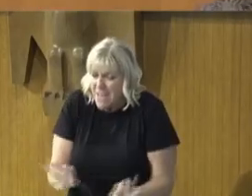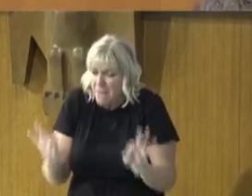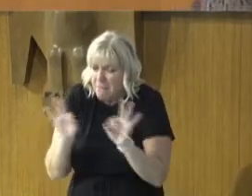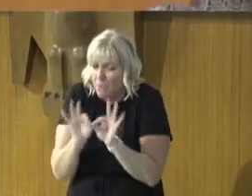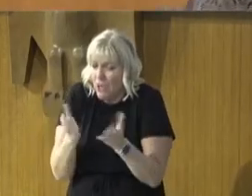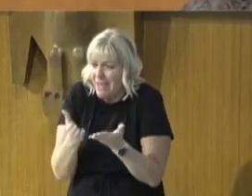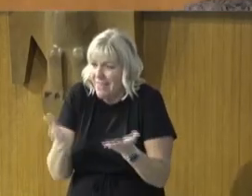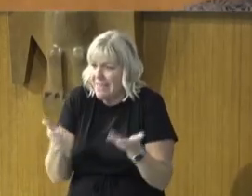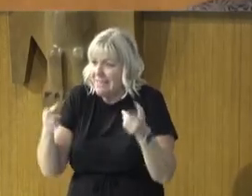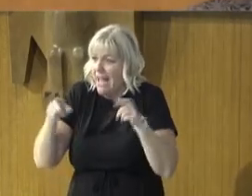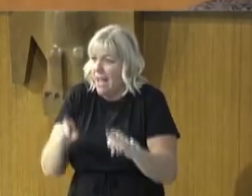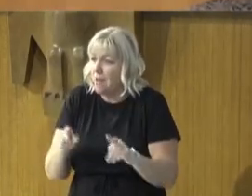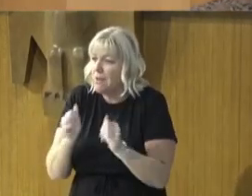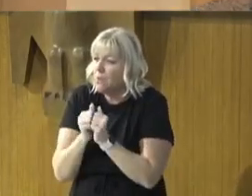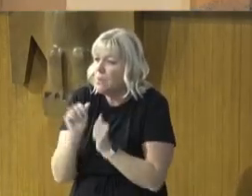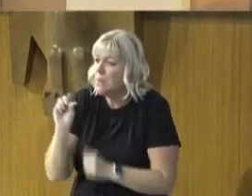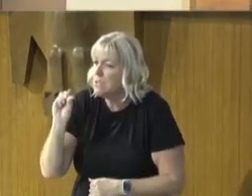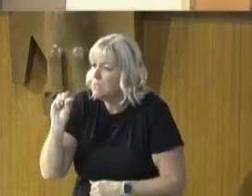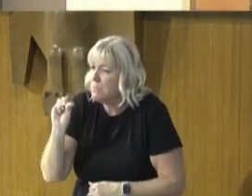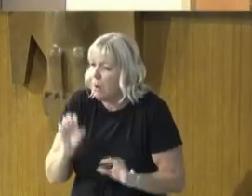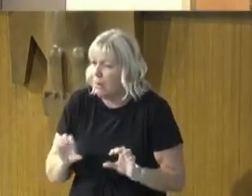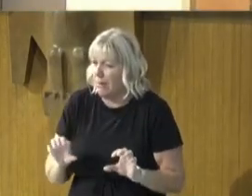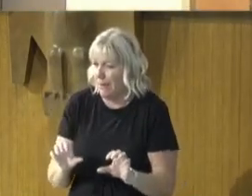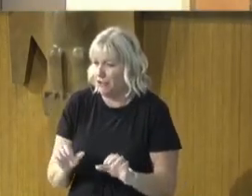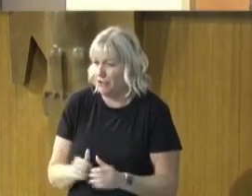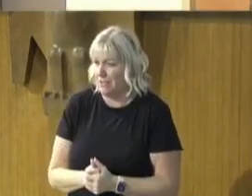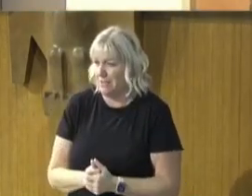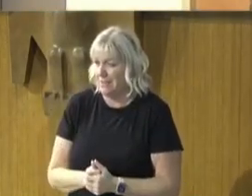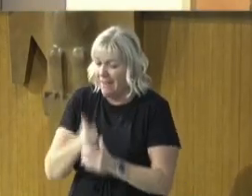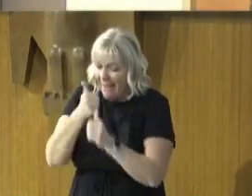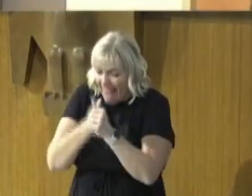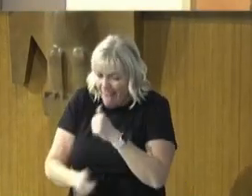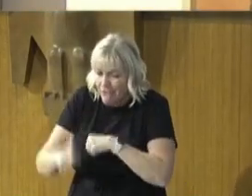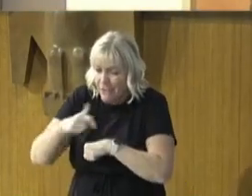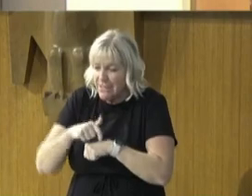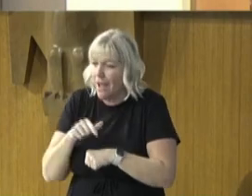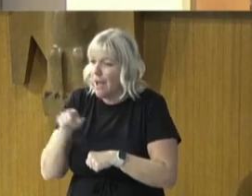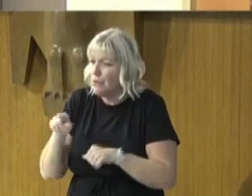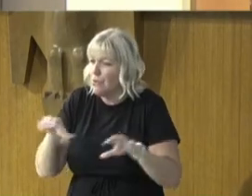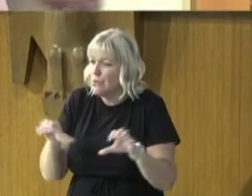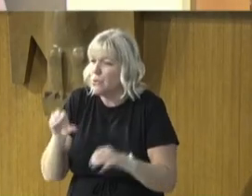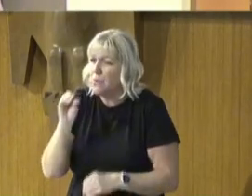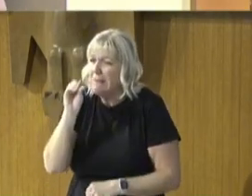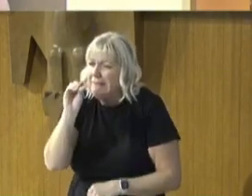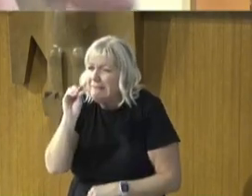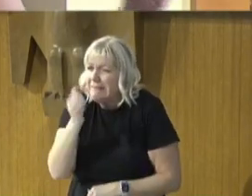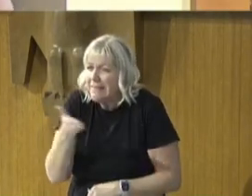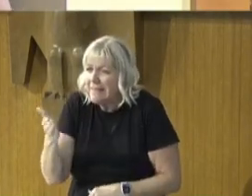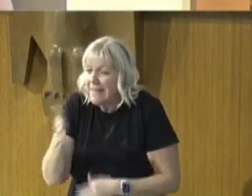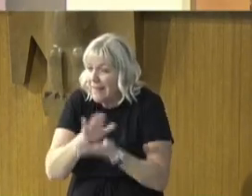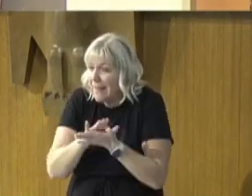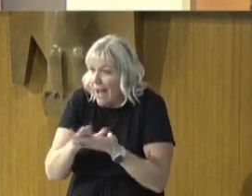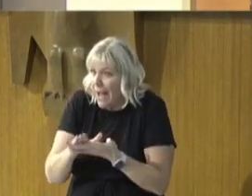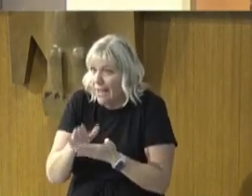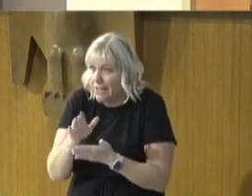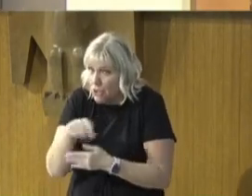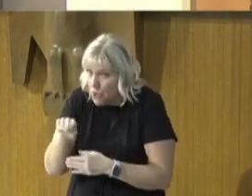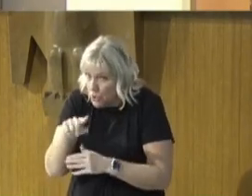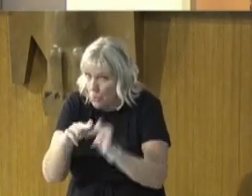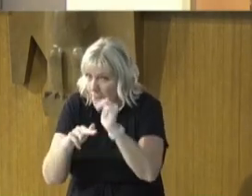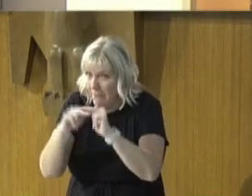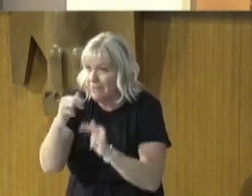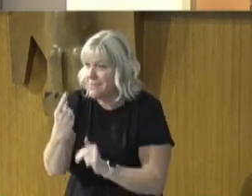small steps. Every time you do something small and kind, you are building something.